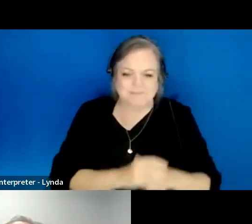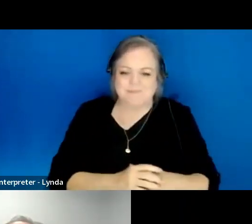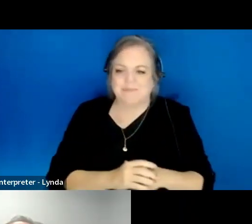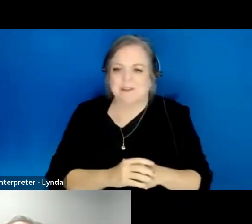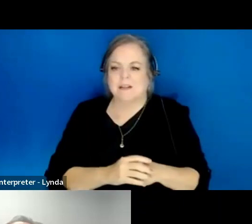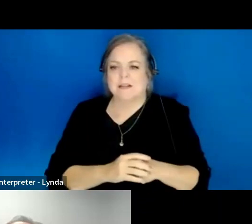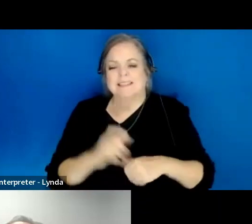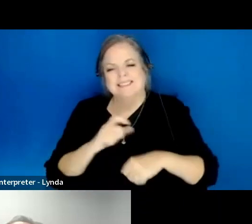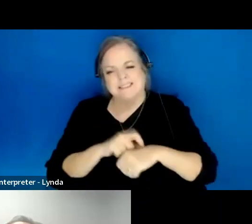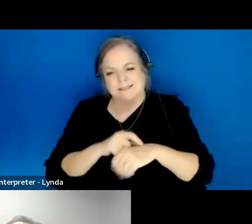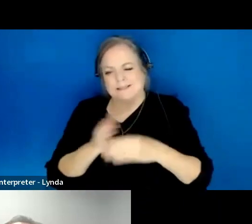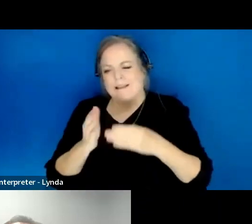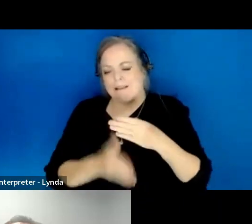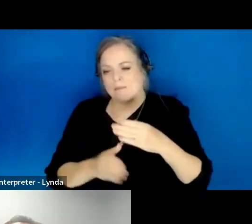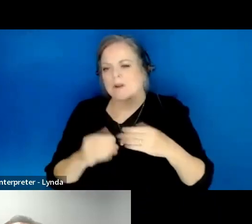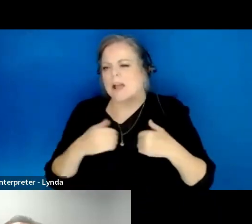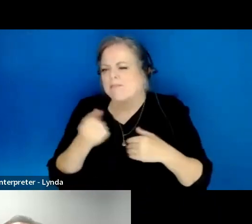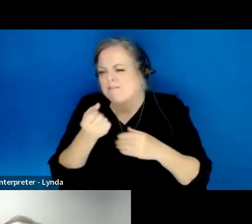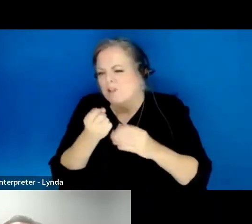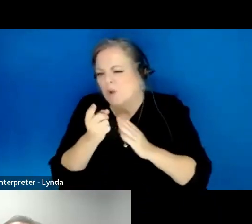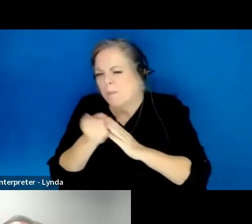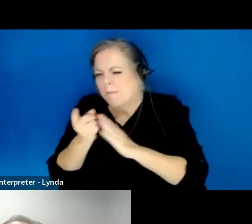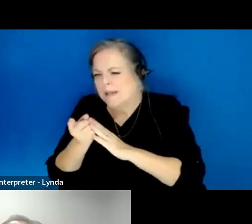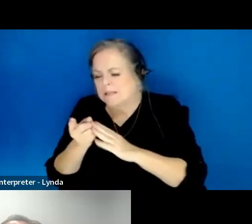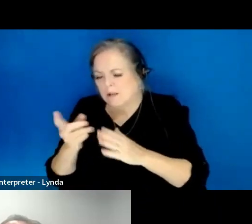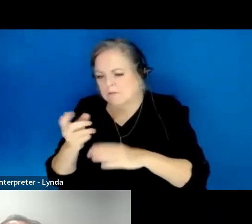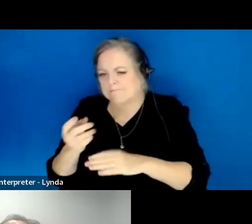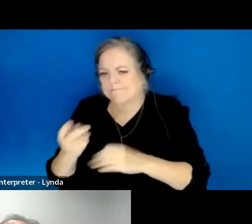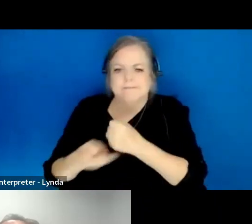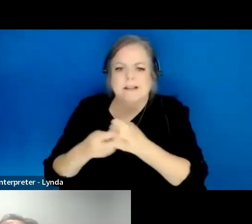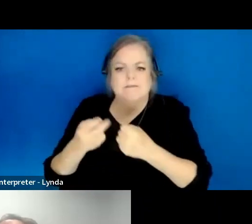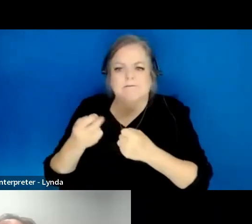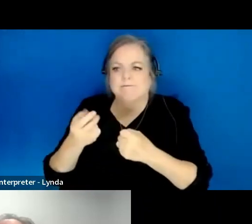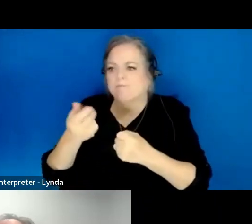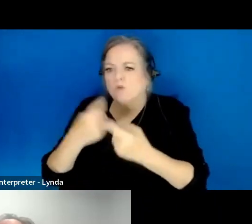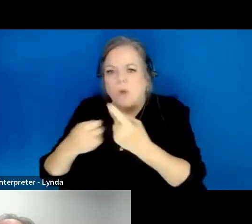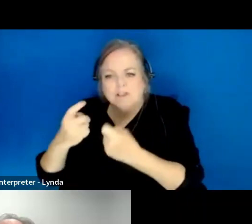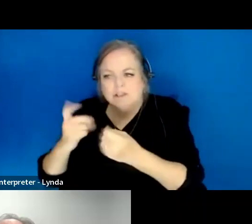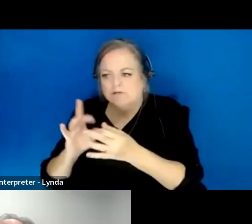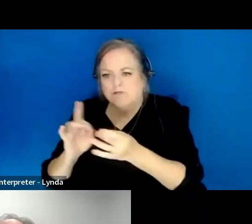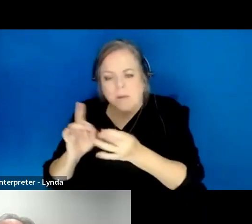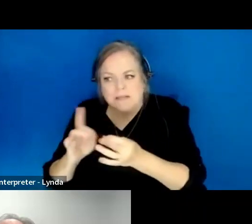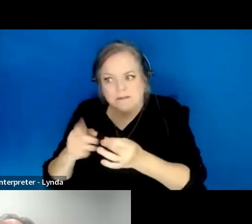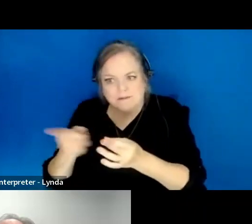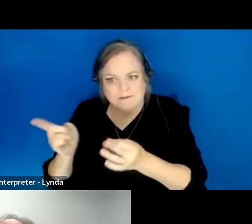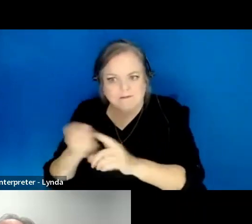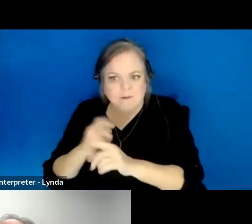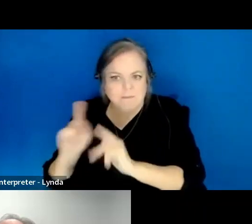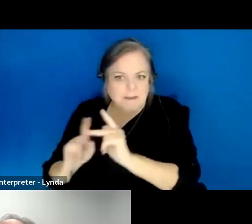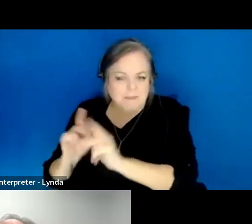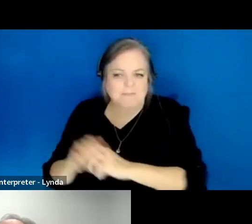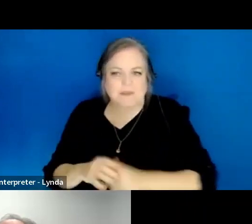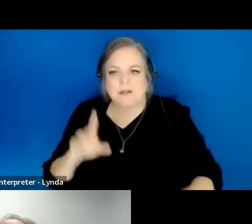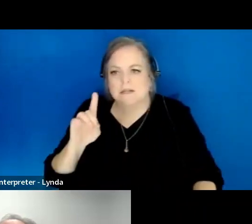we're kind of at the end of our time. We do have just a few minutes I wanted to reserve for any questions or comments that people have.